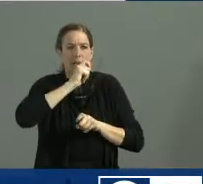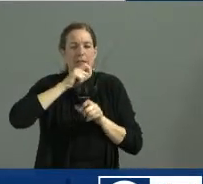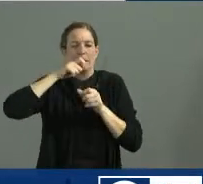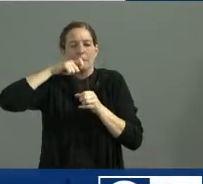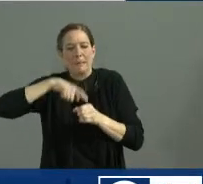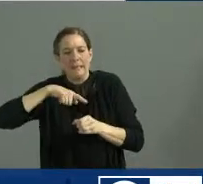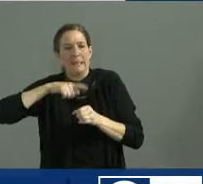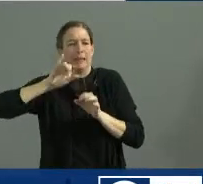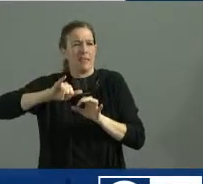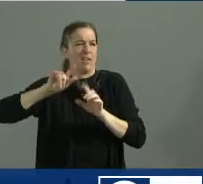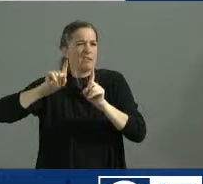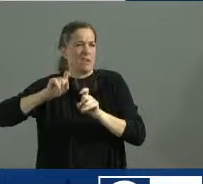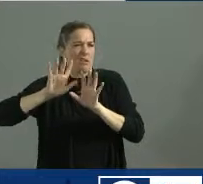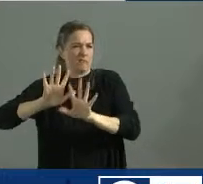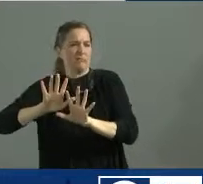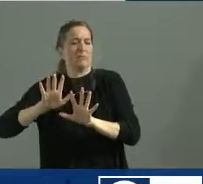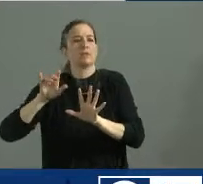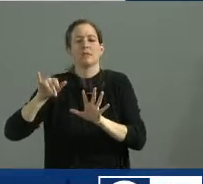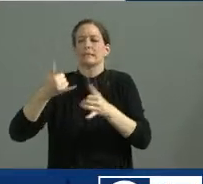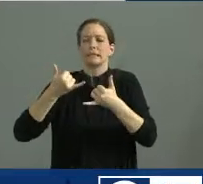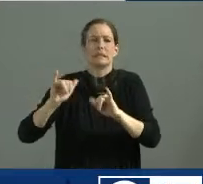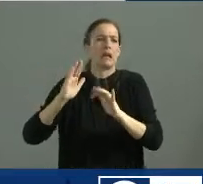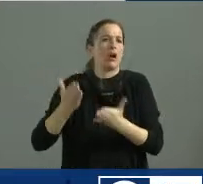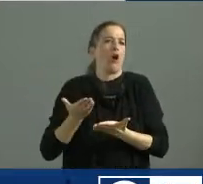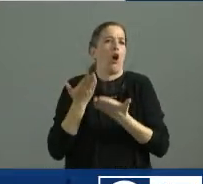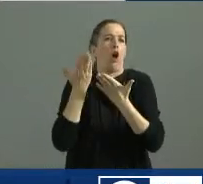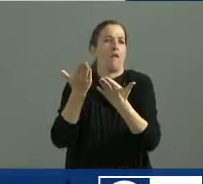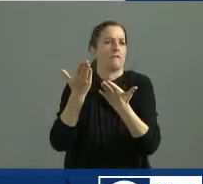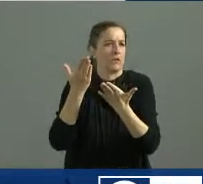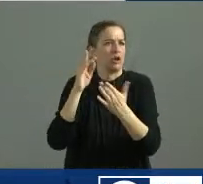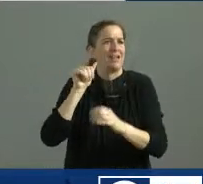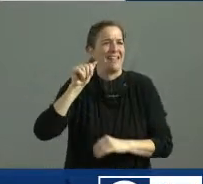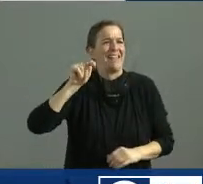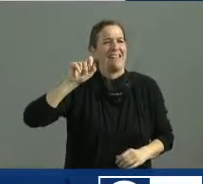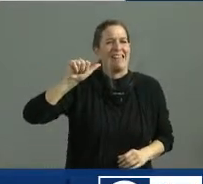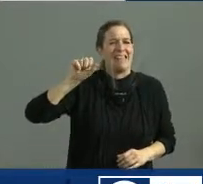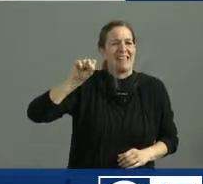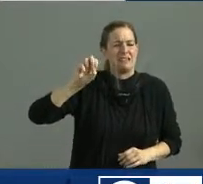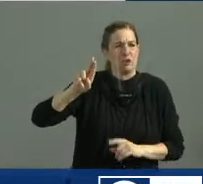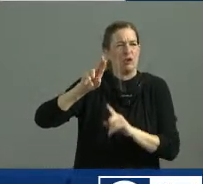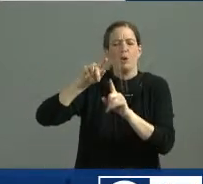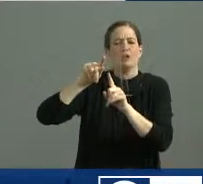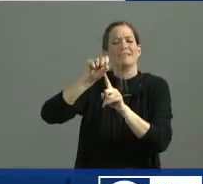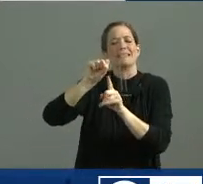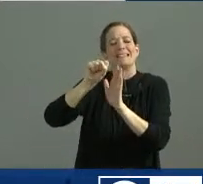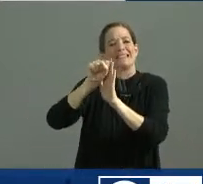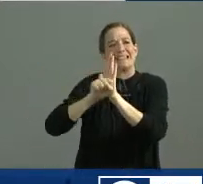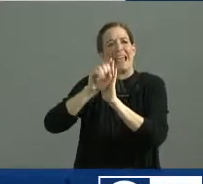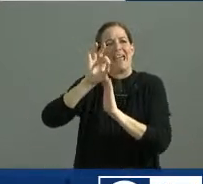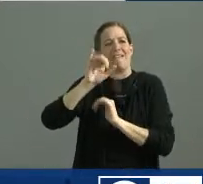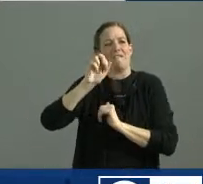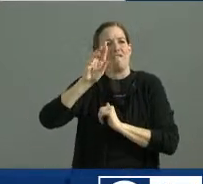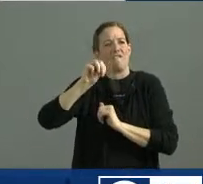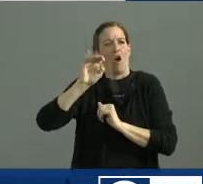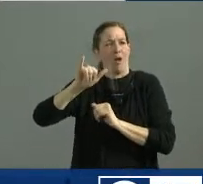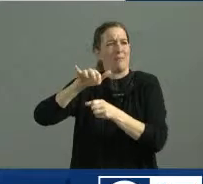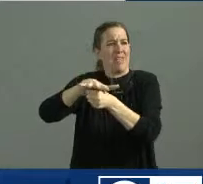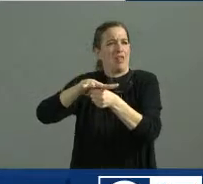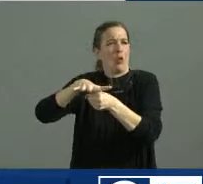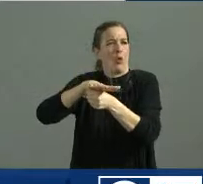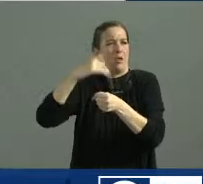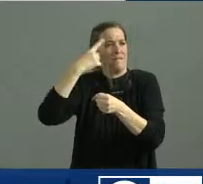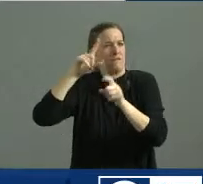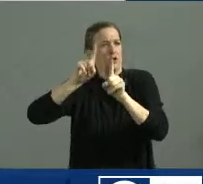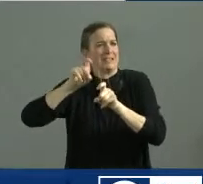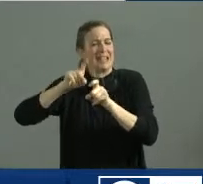there. And they will still be offering testing during the times that they offer it at State Farm as well. And